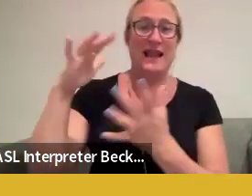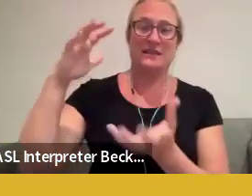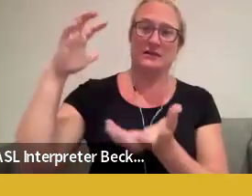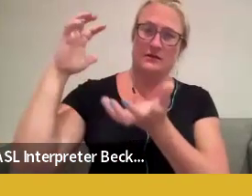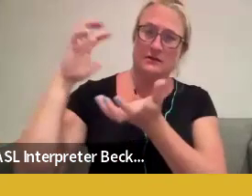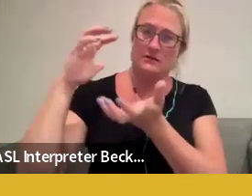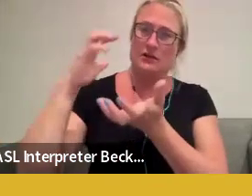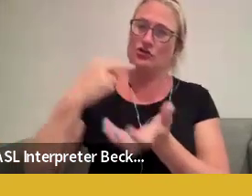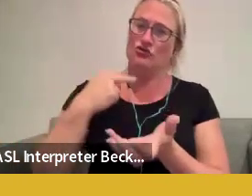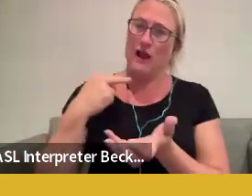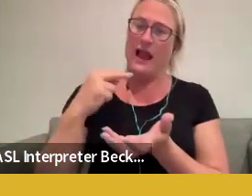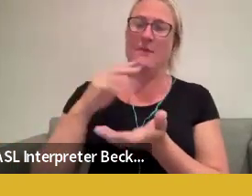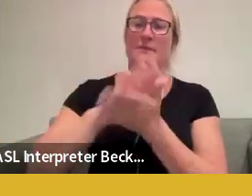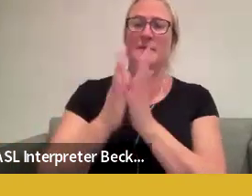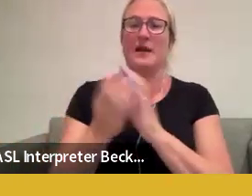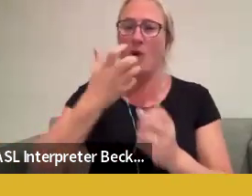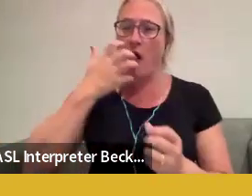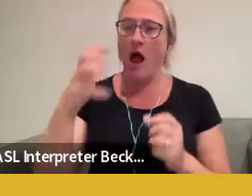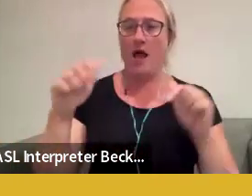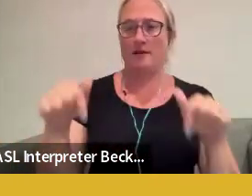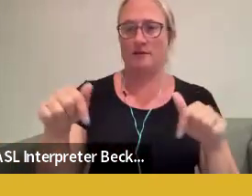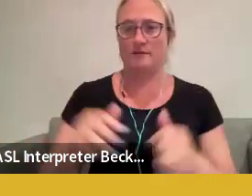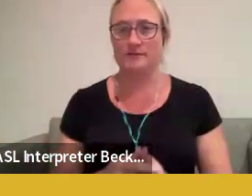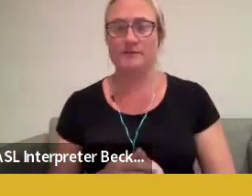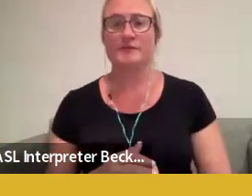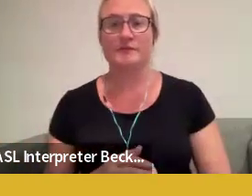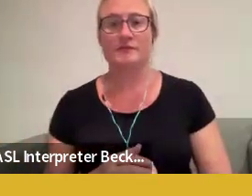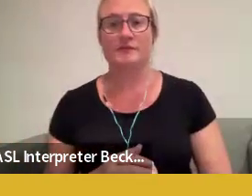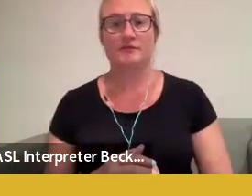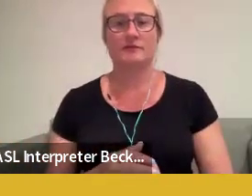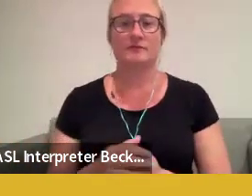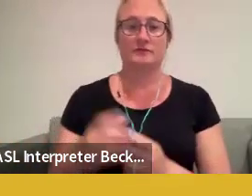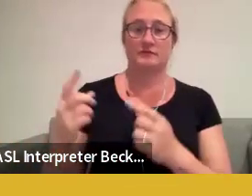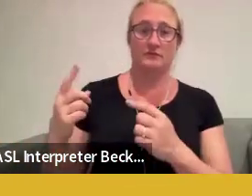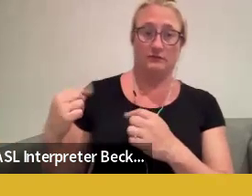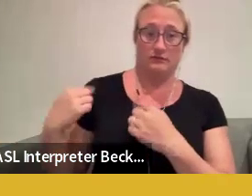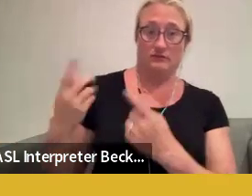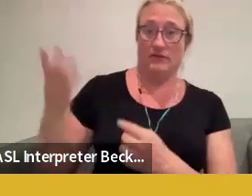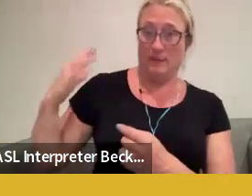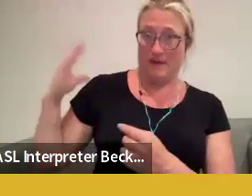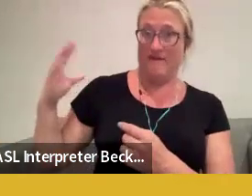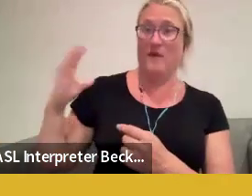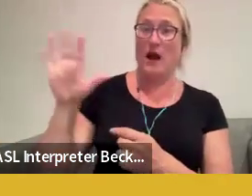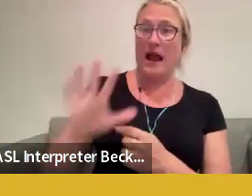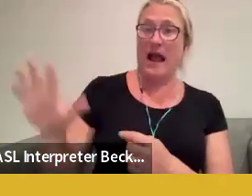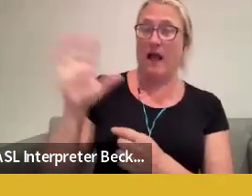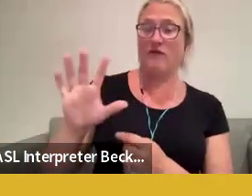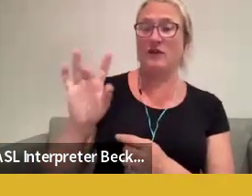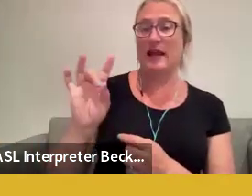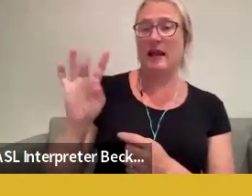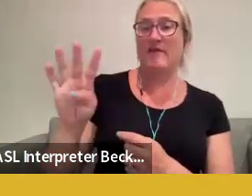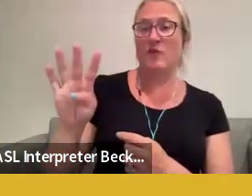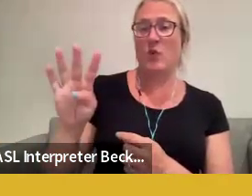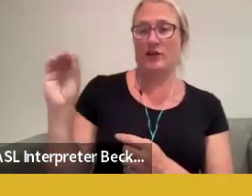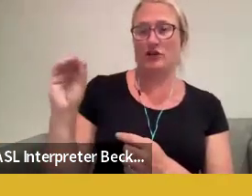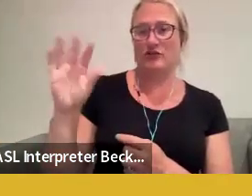and make the planet warmer. Historically, the average temperature in Philadelphia was 84.5 degrees. That was